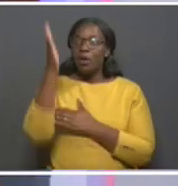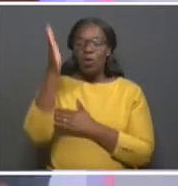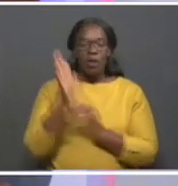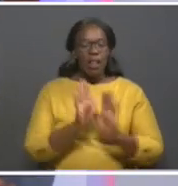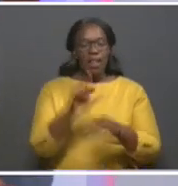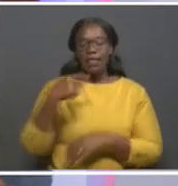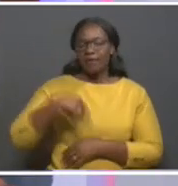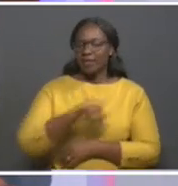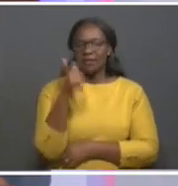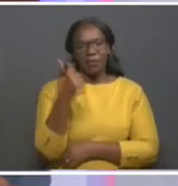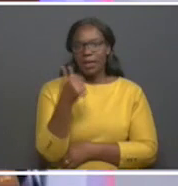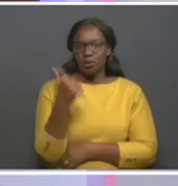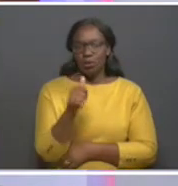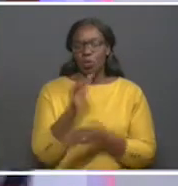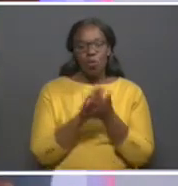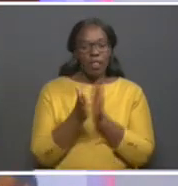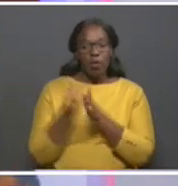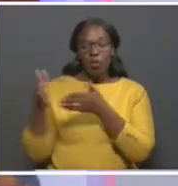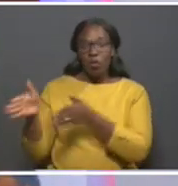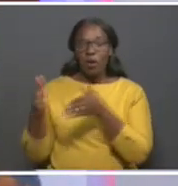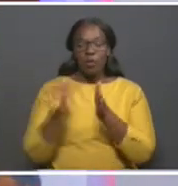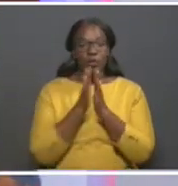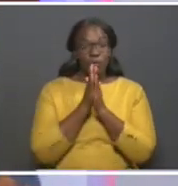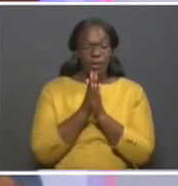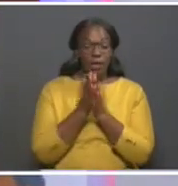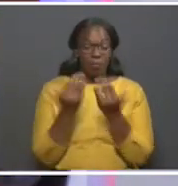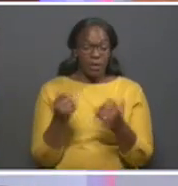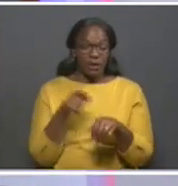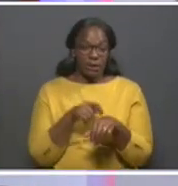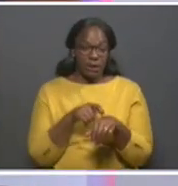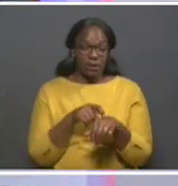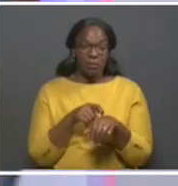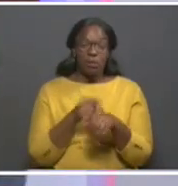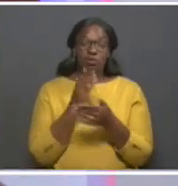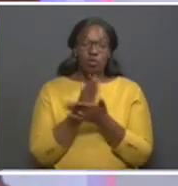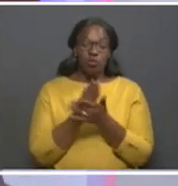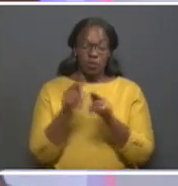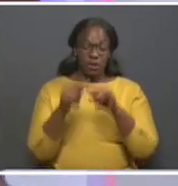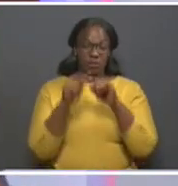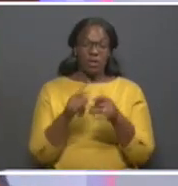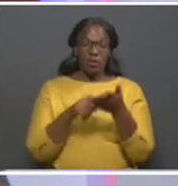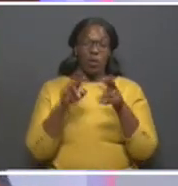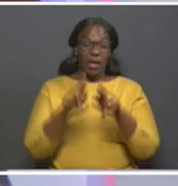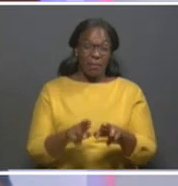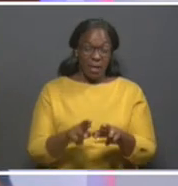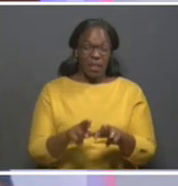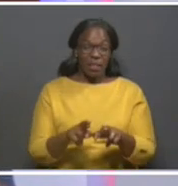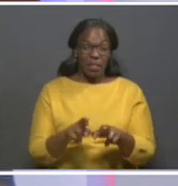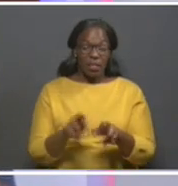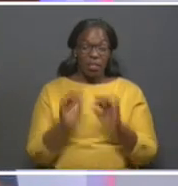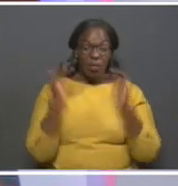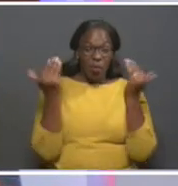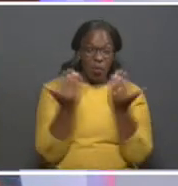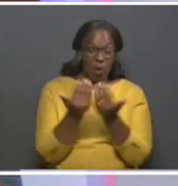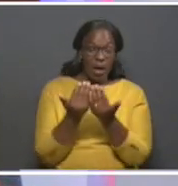us without means to pray in this season. Obviously, based on what has been happening in our world,